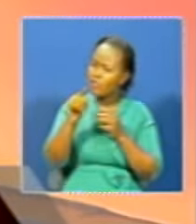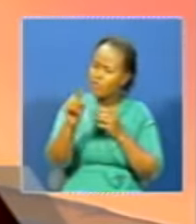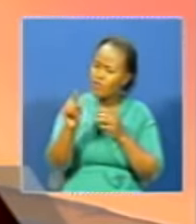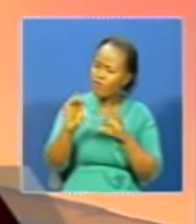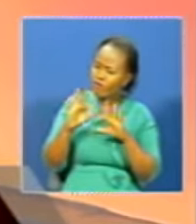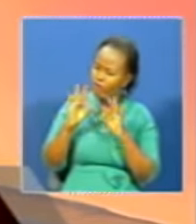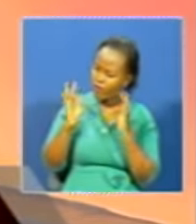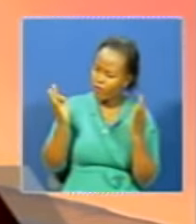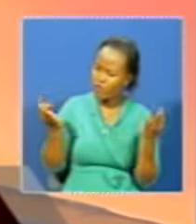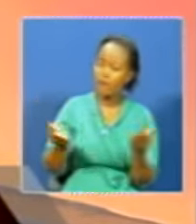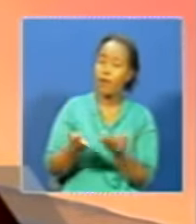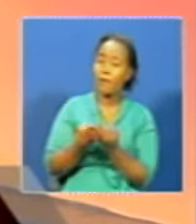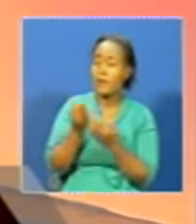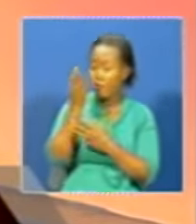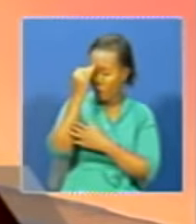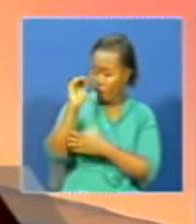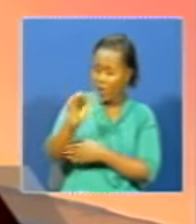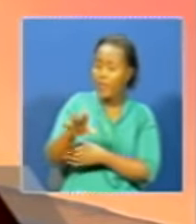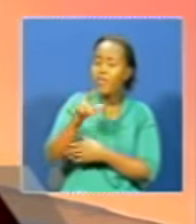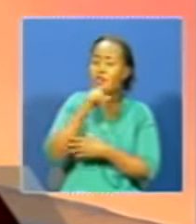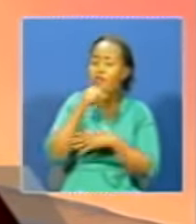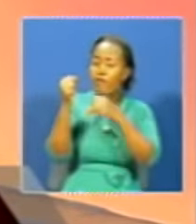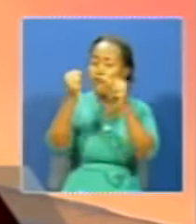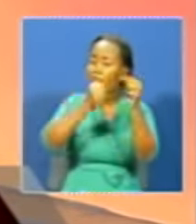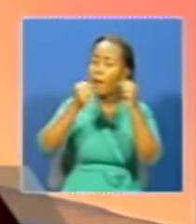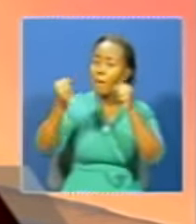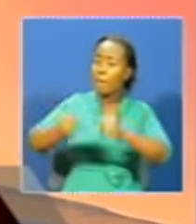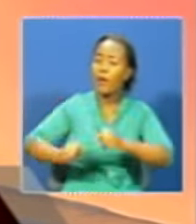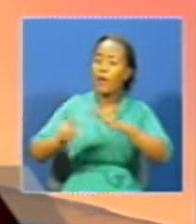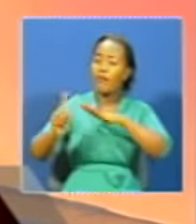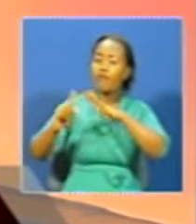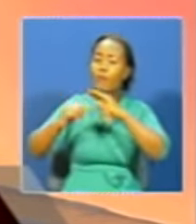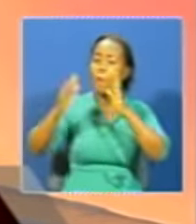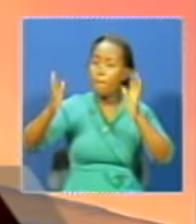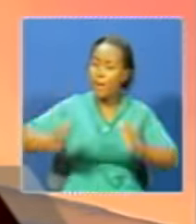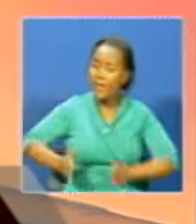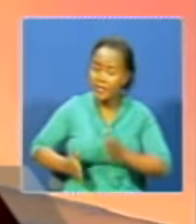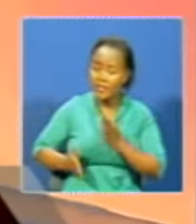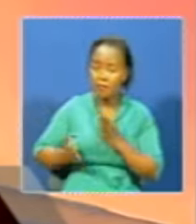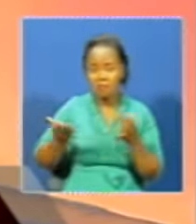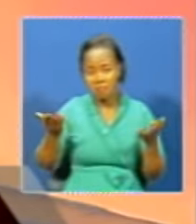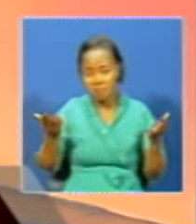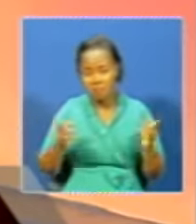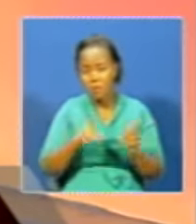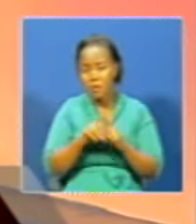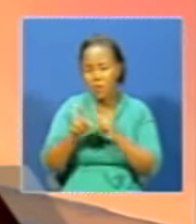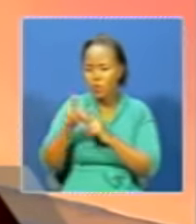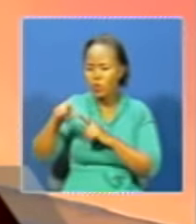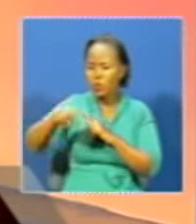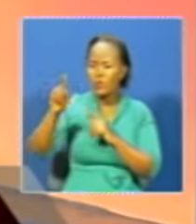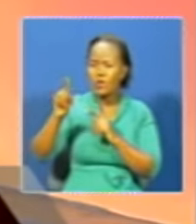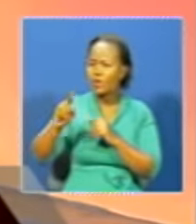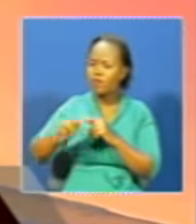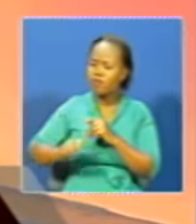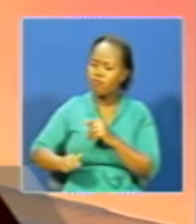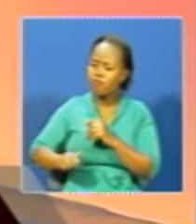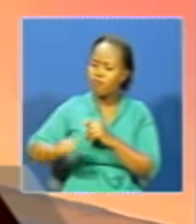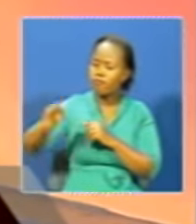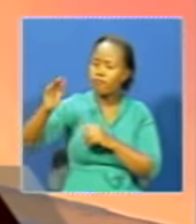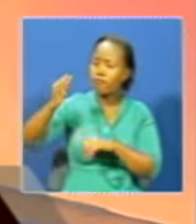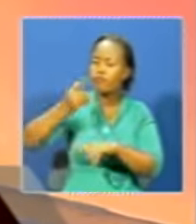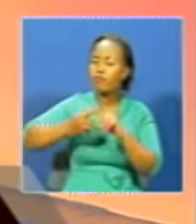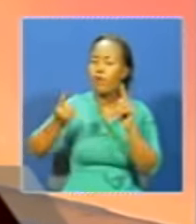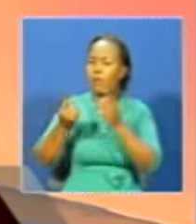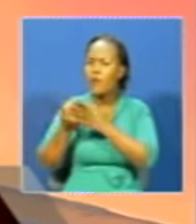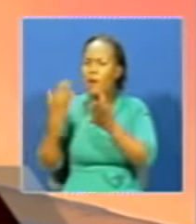know your father was a very powerful minister back in the days. Mm-hmm. And he grew from a teacher, mm-hmm. you know, all